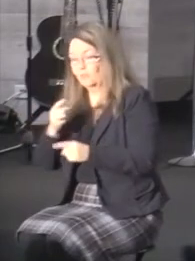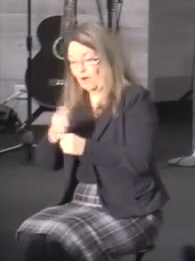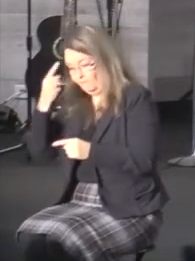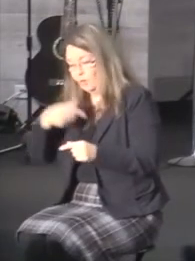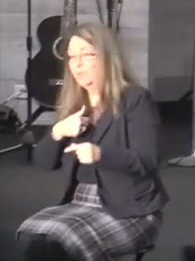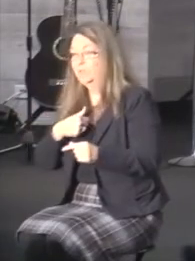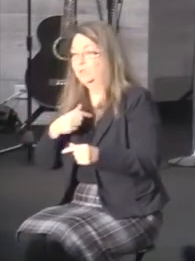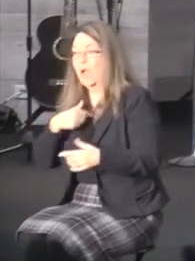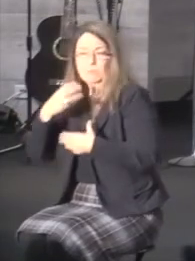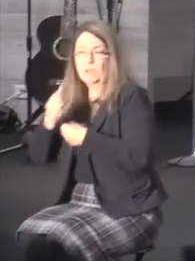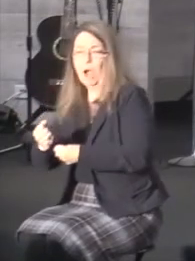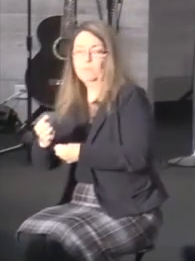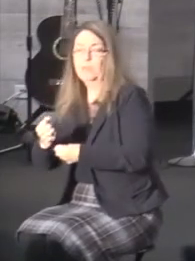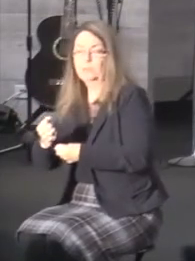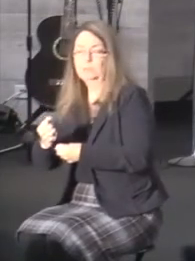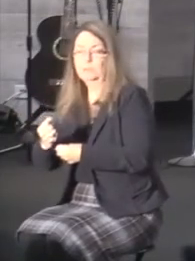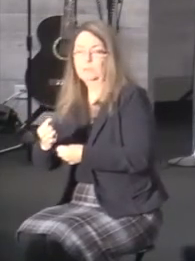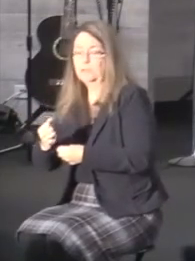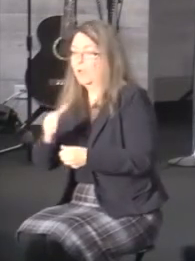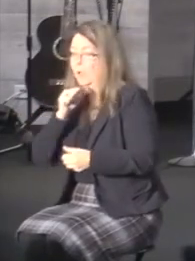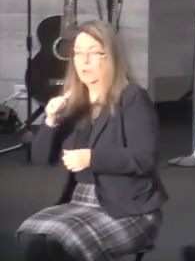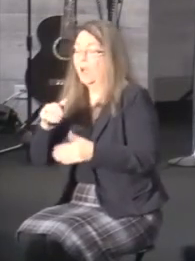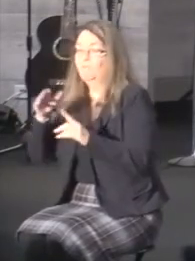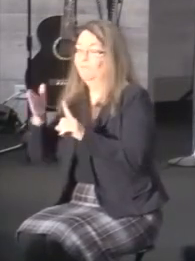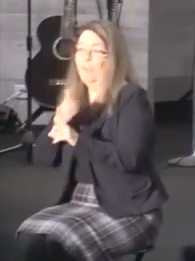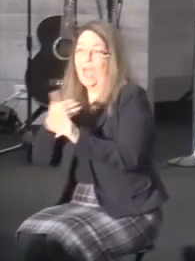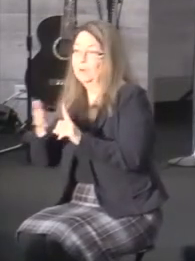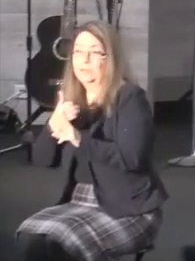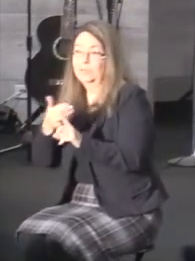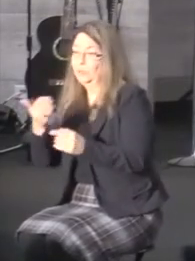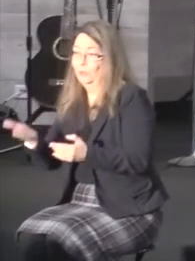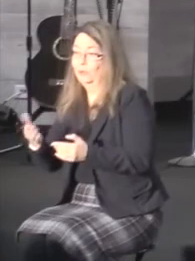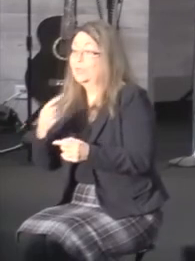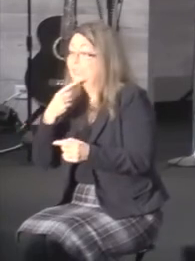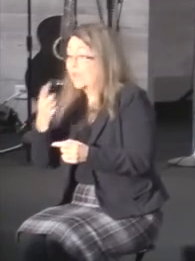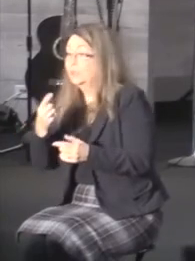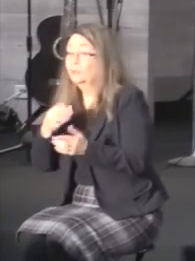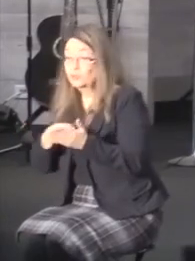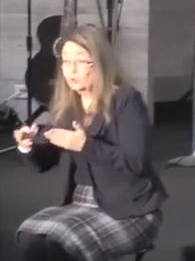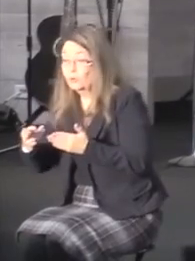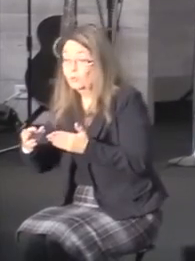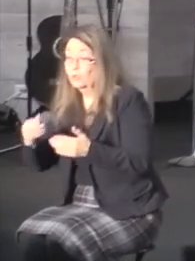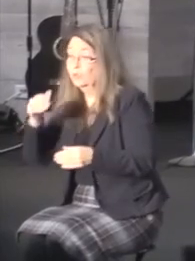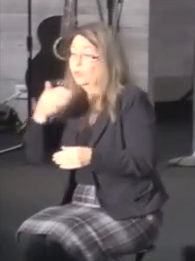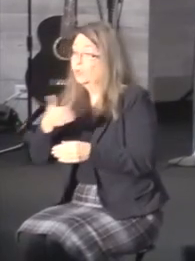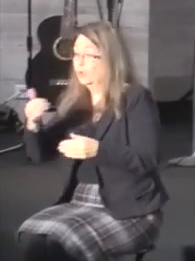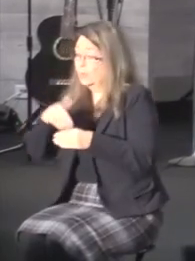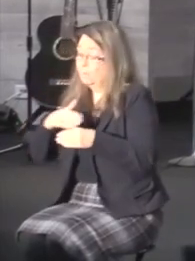says, look, I'm confident. I'm in my right to feel this way. I'm not flattering you. I'm telling you what the truth is because I hold you in my